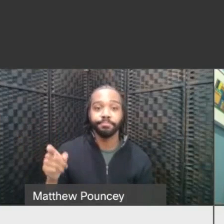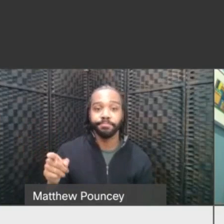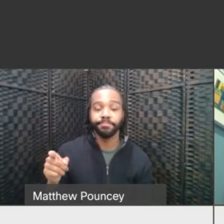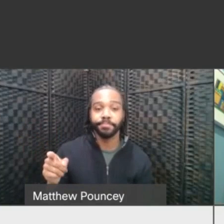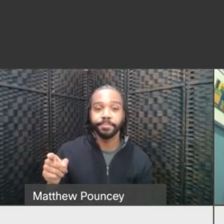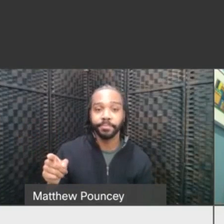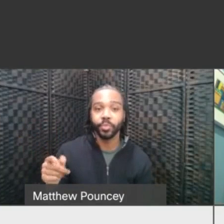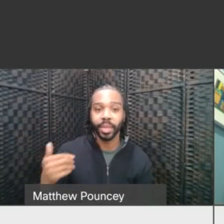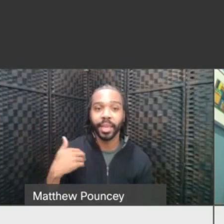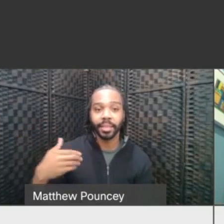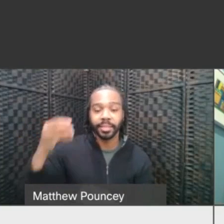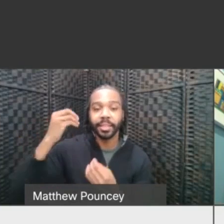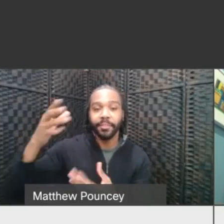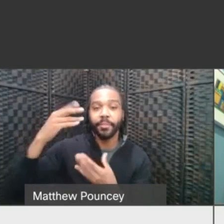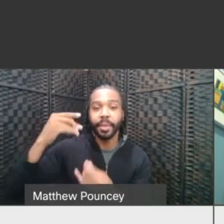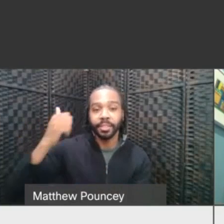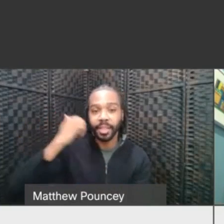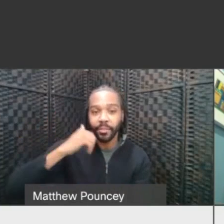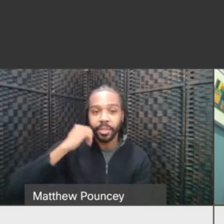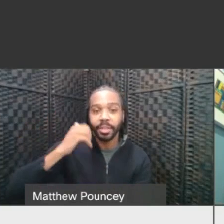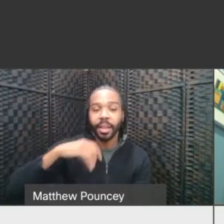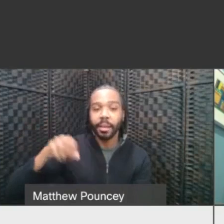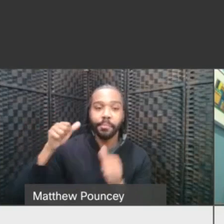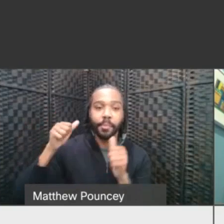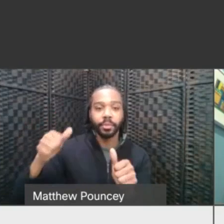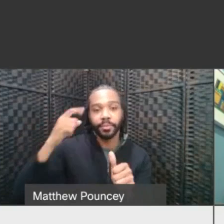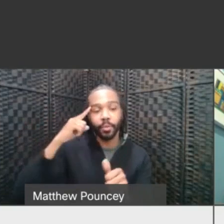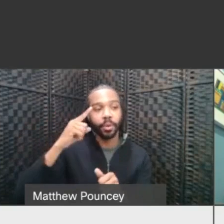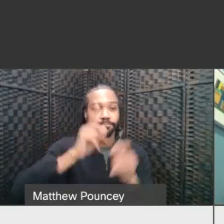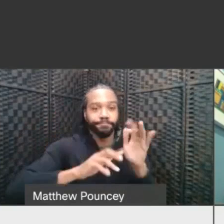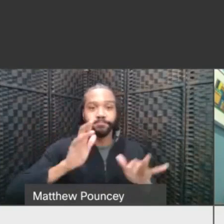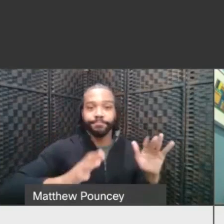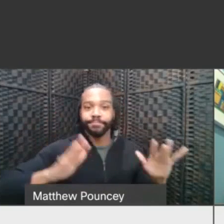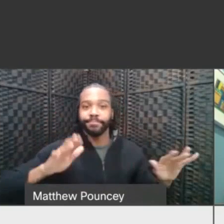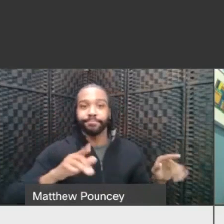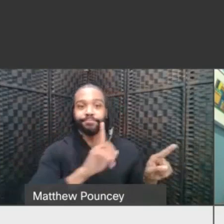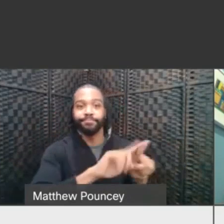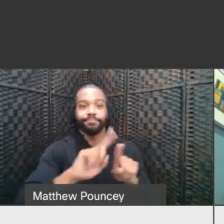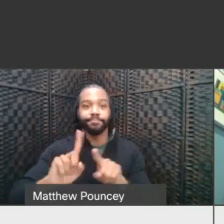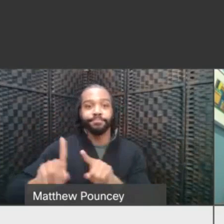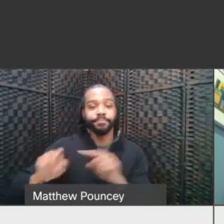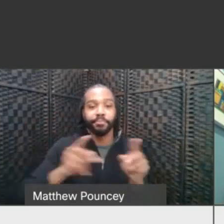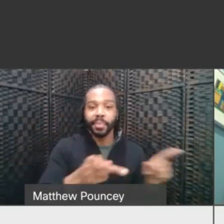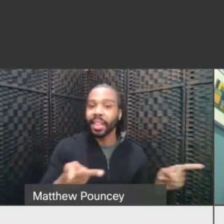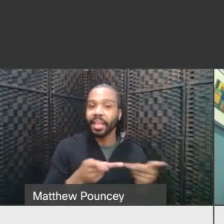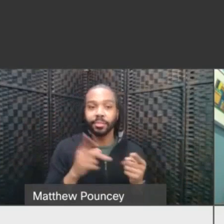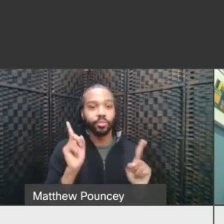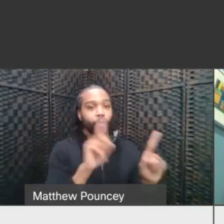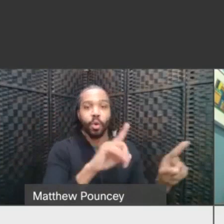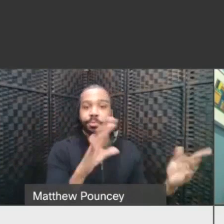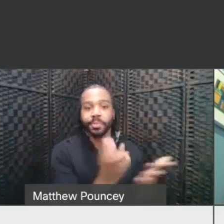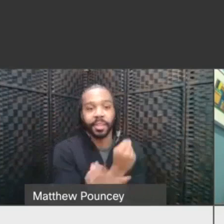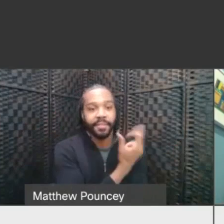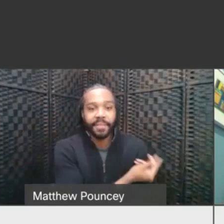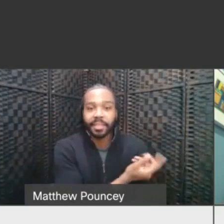there is information each day posted about the various places where someone can get a vaccine. You can walk in and get it at